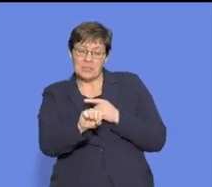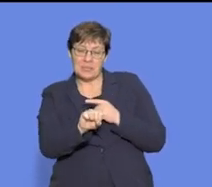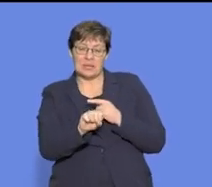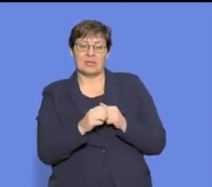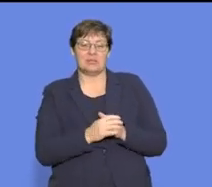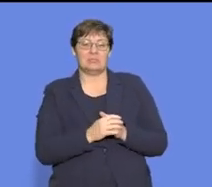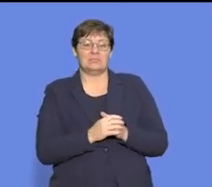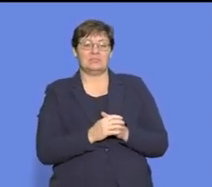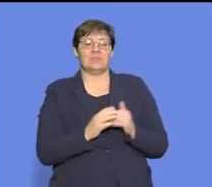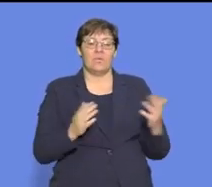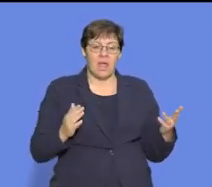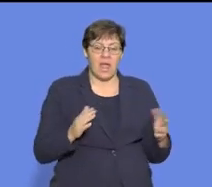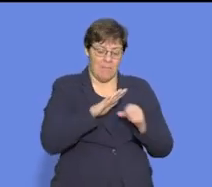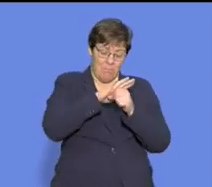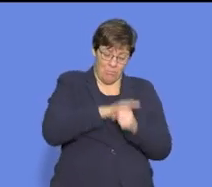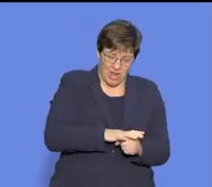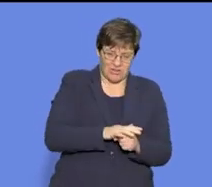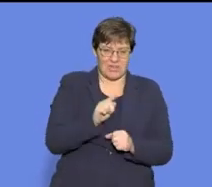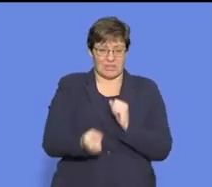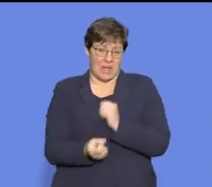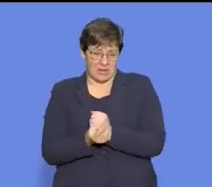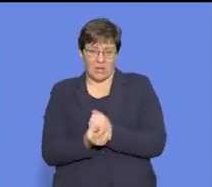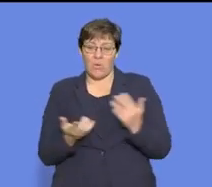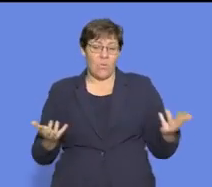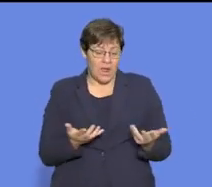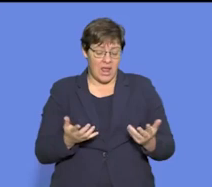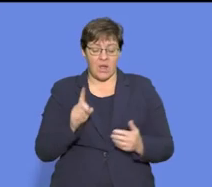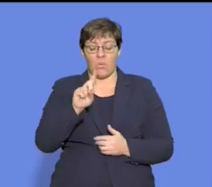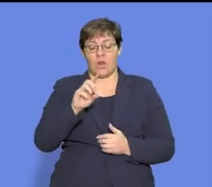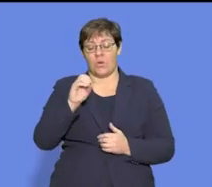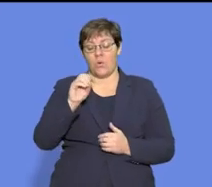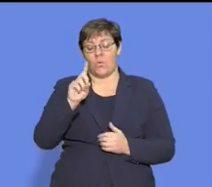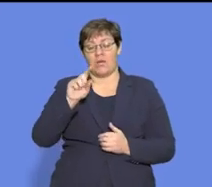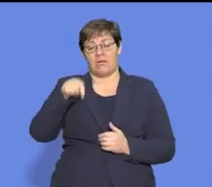okay, and we'd recognize that's at a particular pressure,